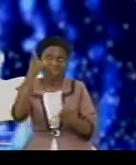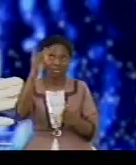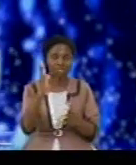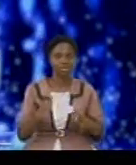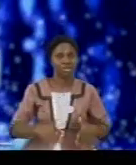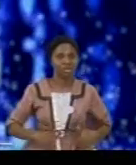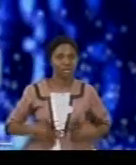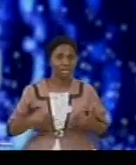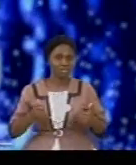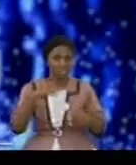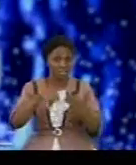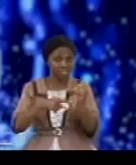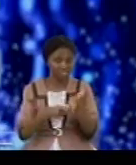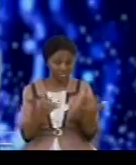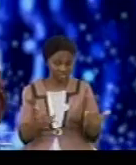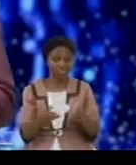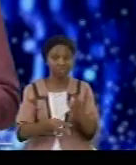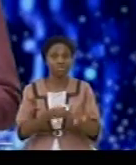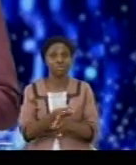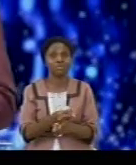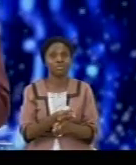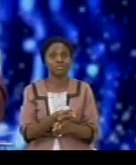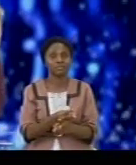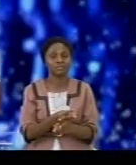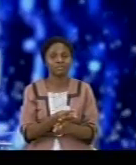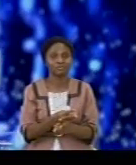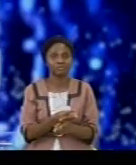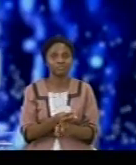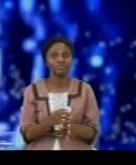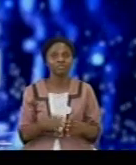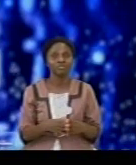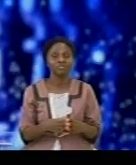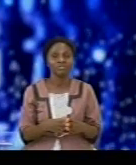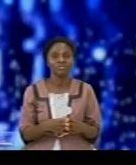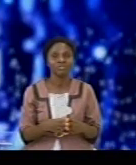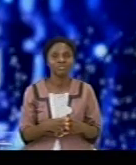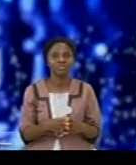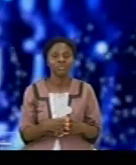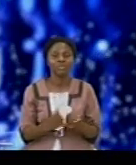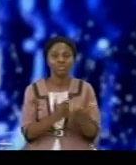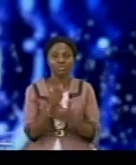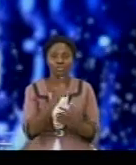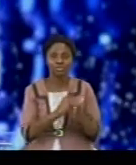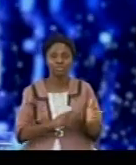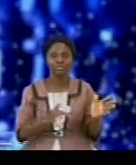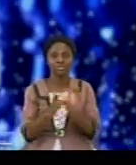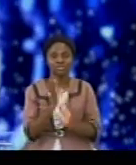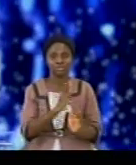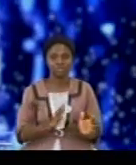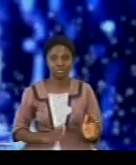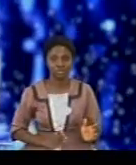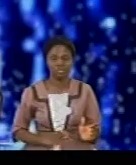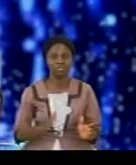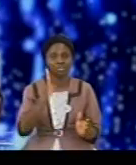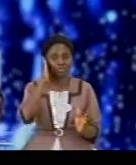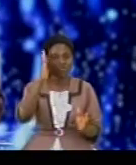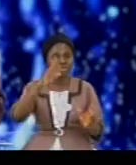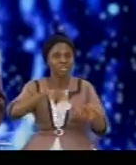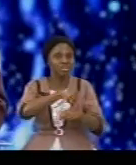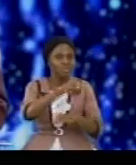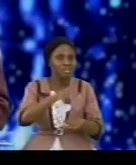new life of righteousness and godliness through the Lord Jesus Christ will naturally bring you into